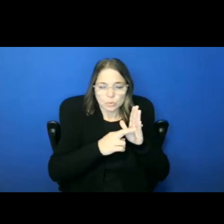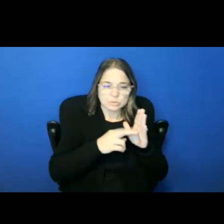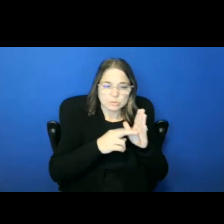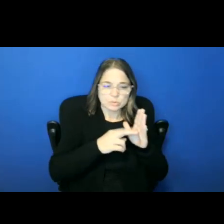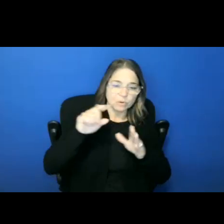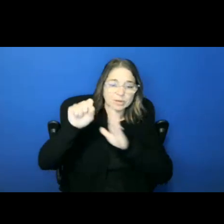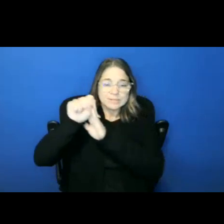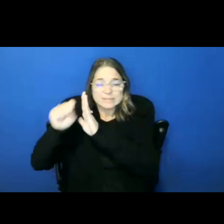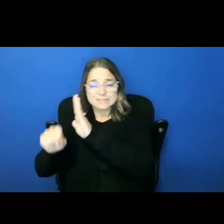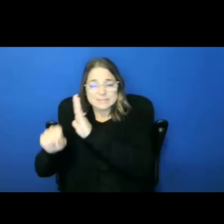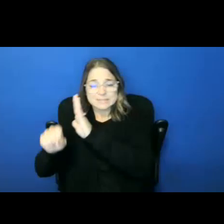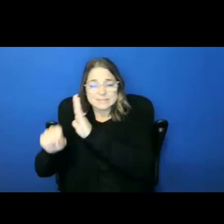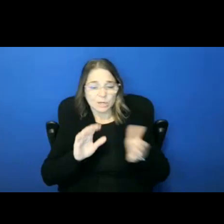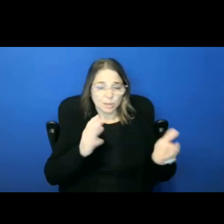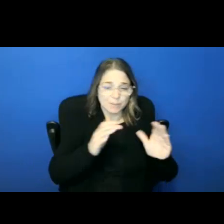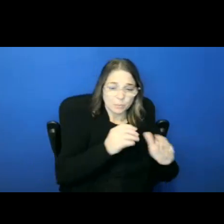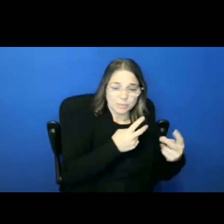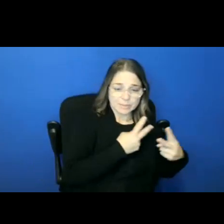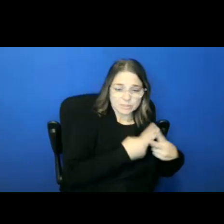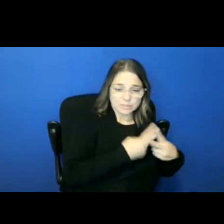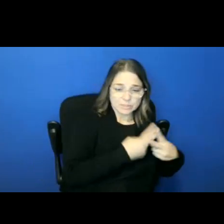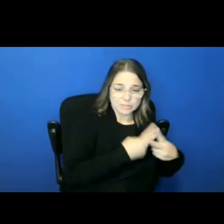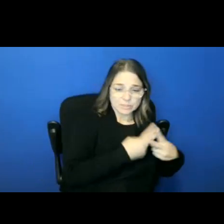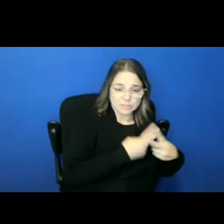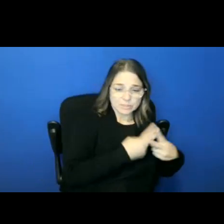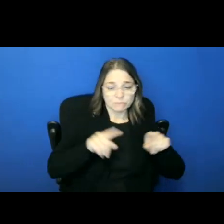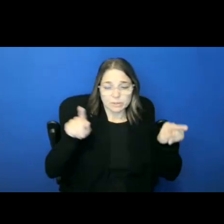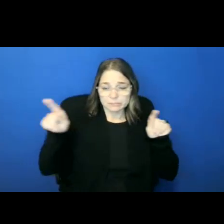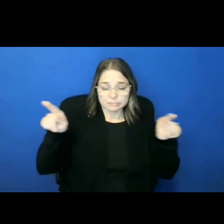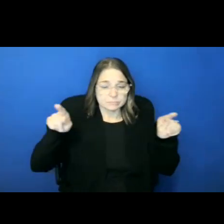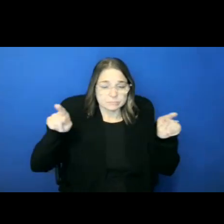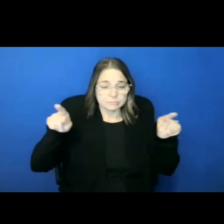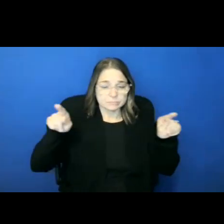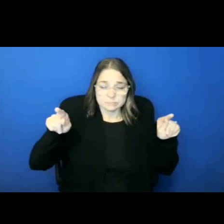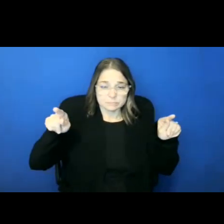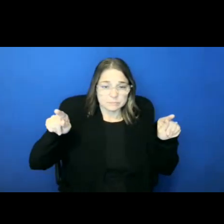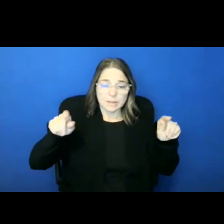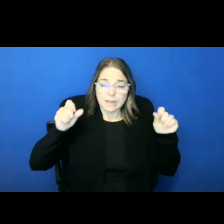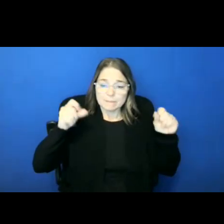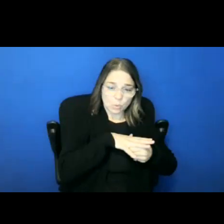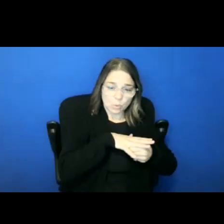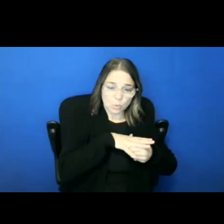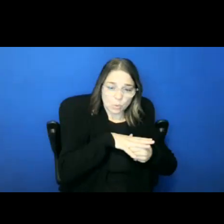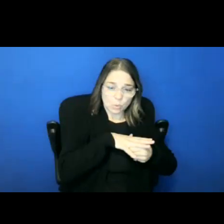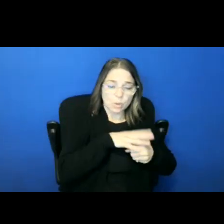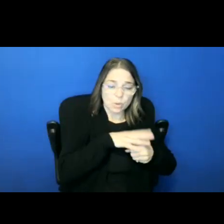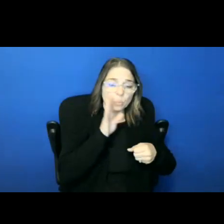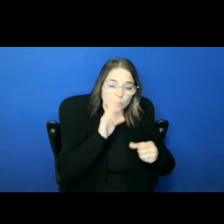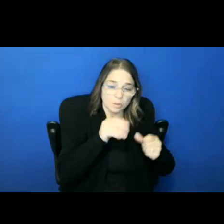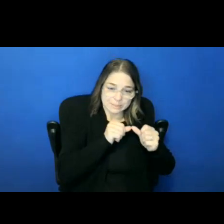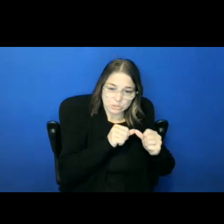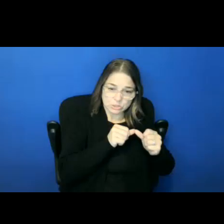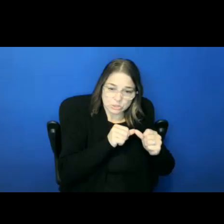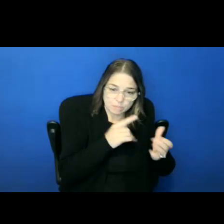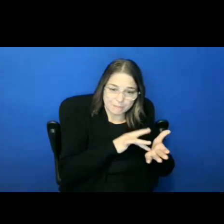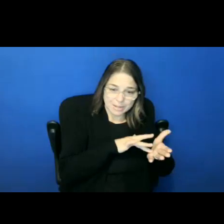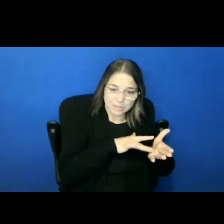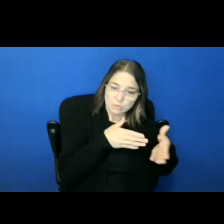for either the state prison system or local detention centers. We do have a lot of local detention centers that are allowing people to continue on their